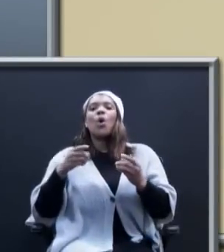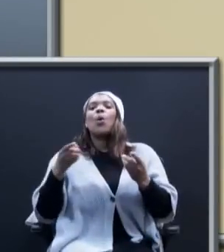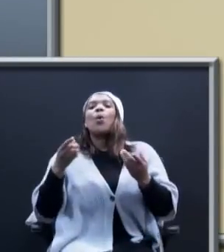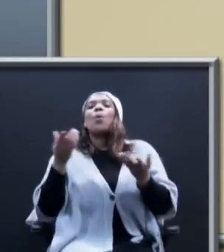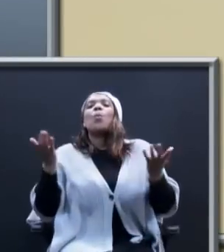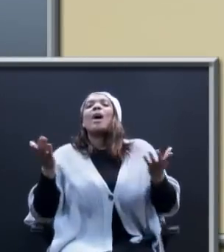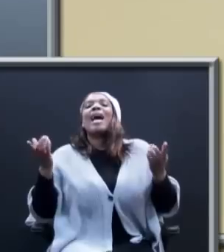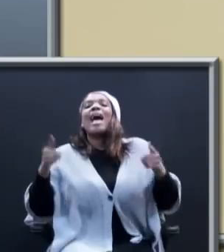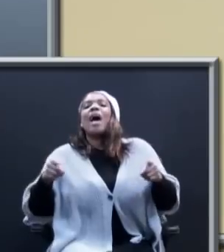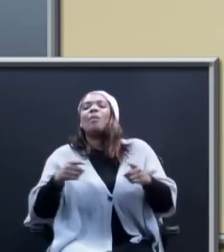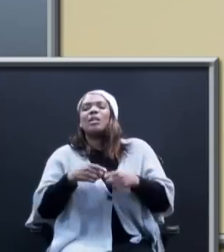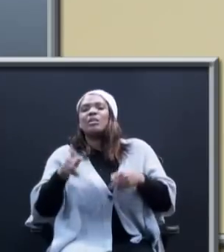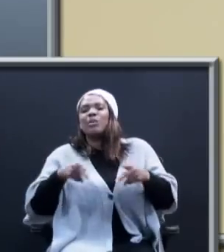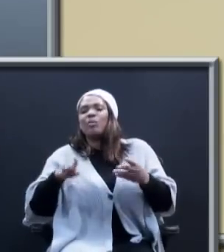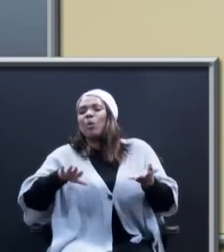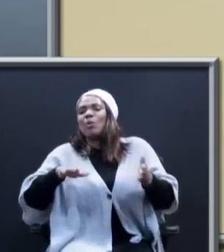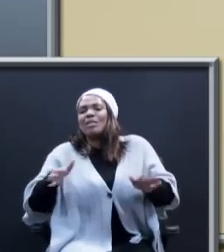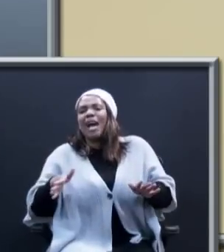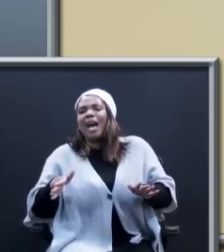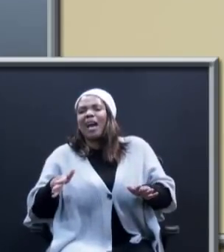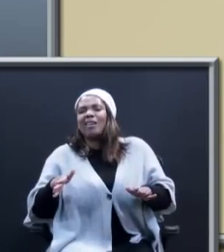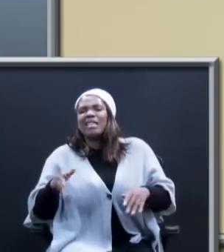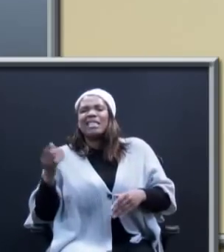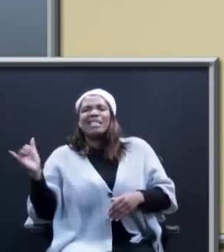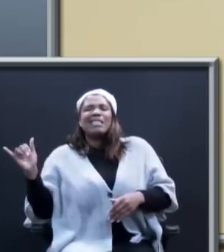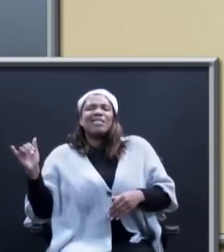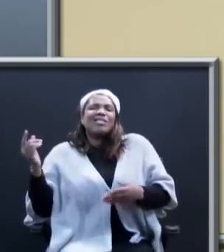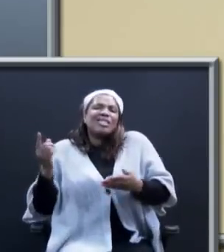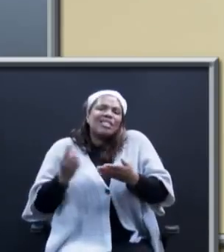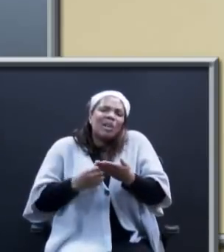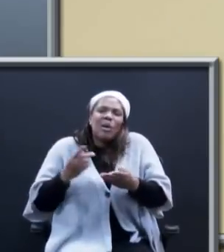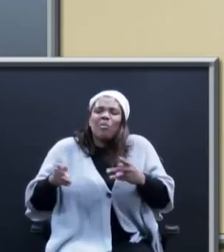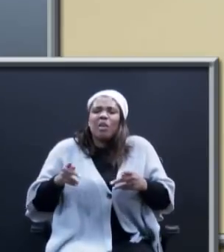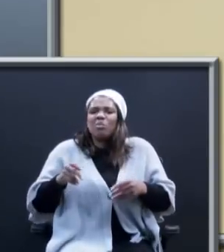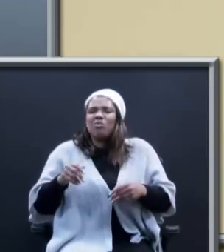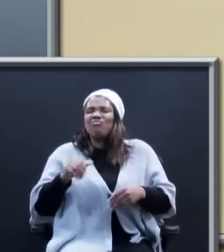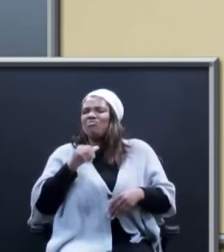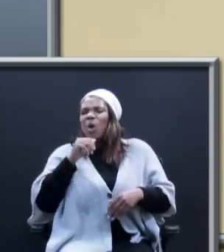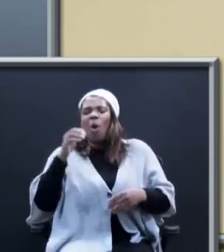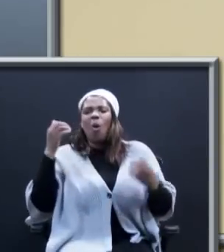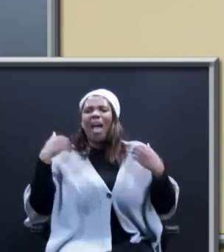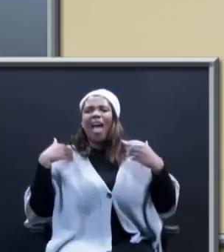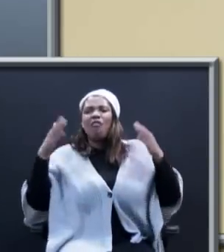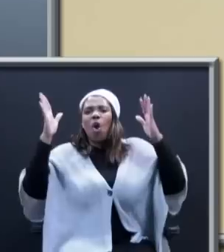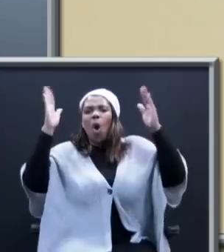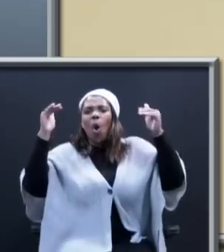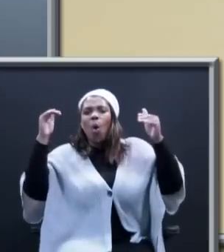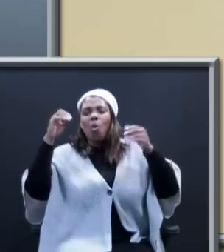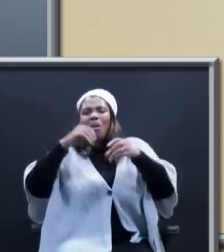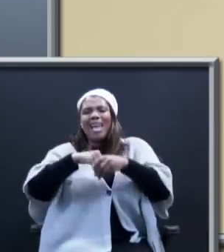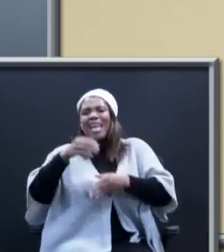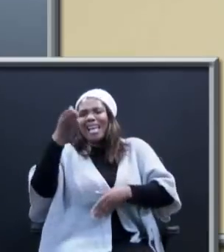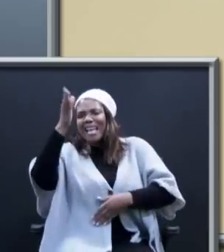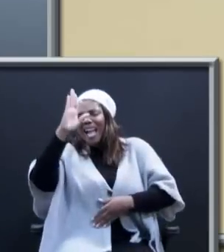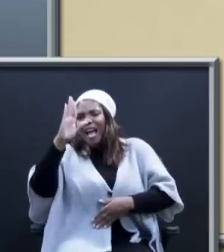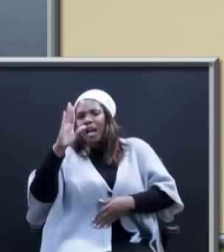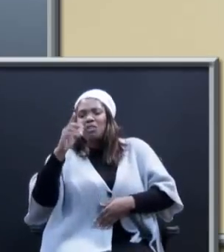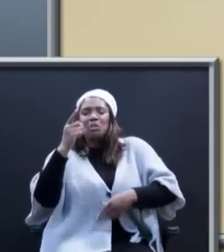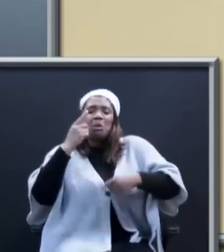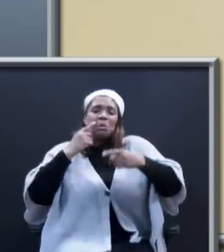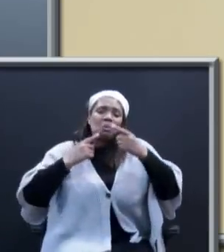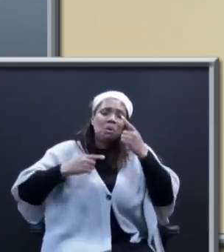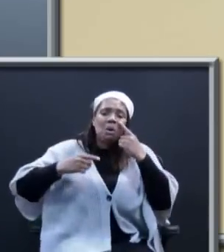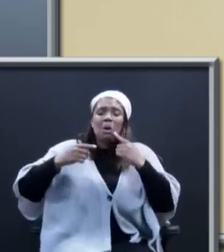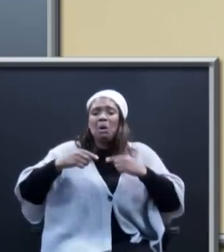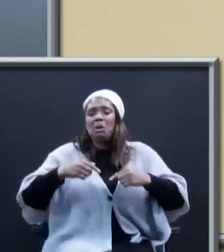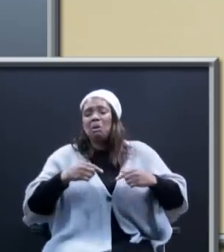as others which have no hope. A whole lot of people are ignorant about this, but you know, if you die right, then you don't, they don't need to sorrow for them. You better sorrow